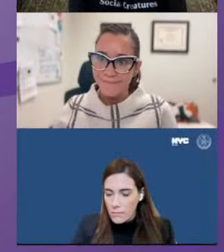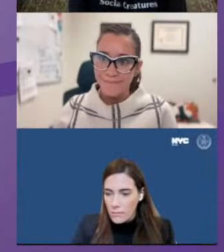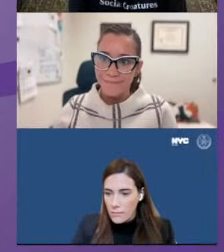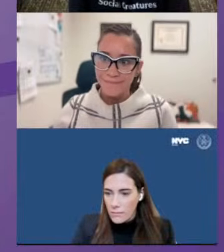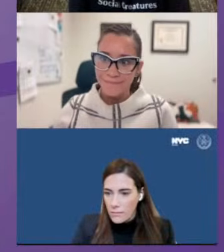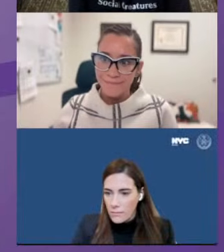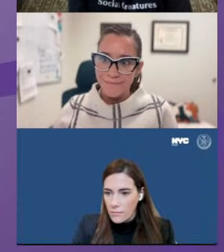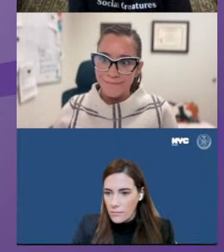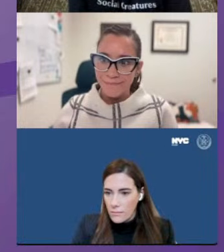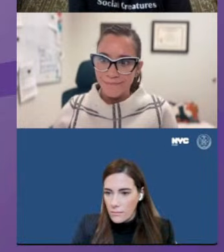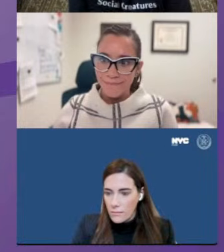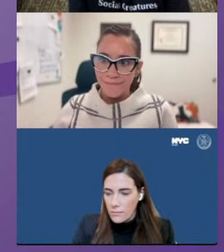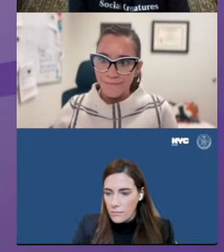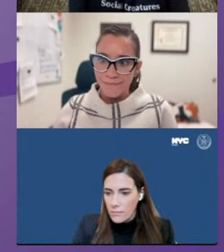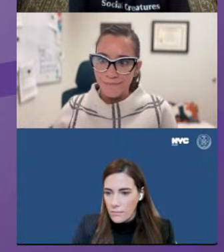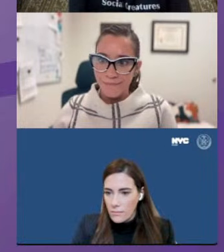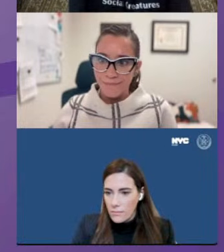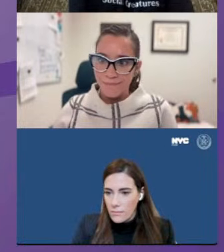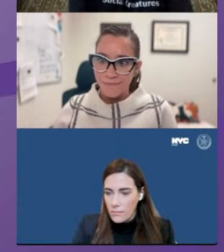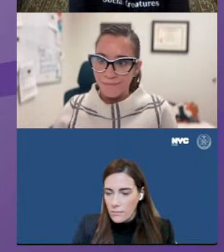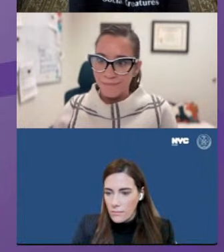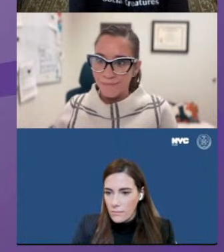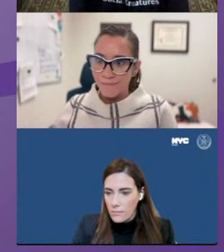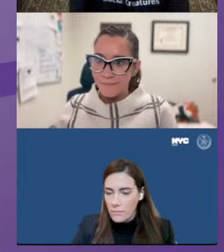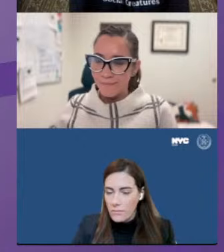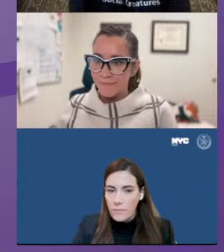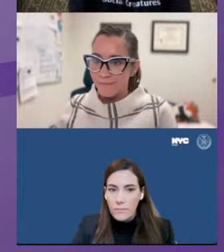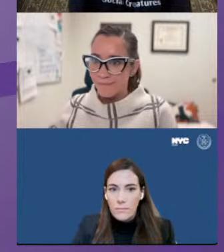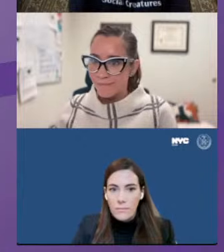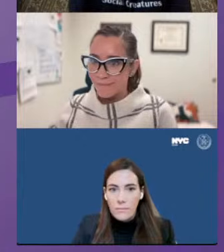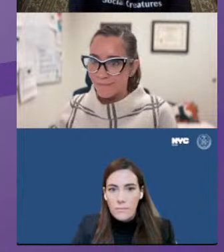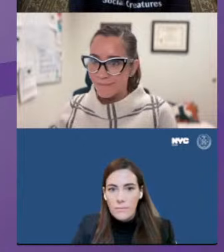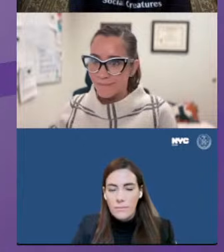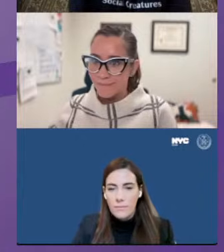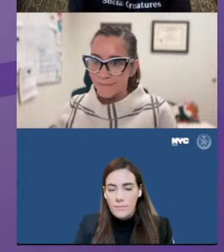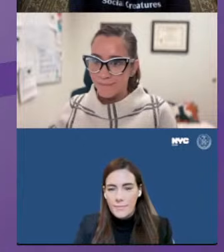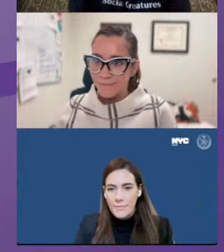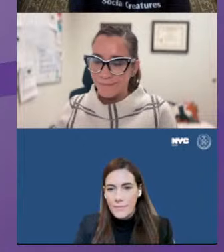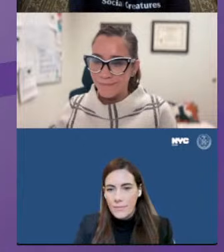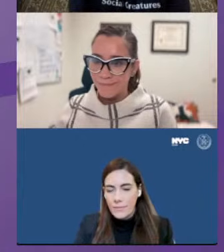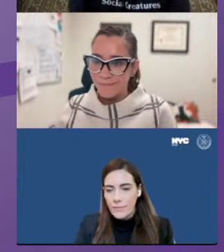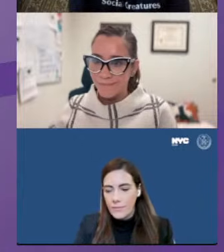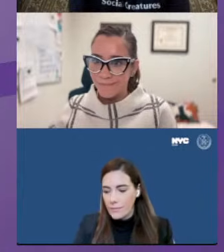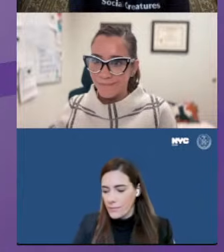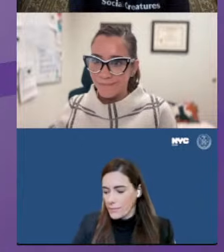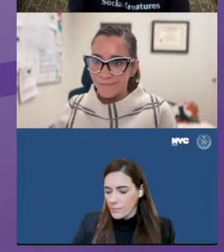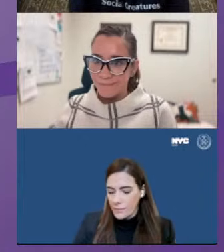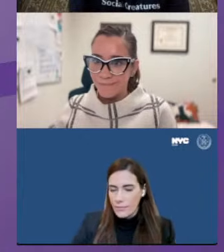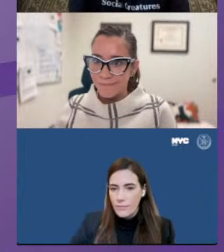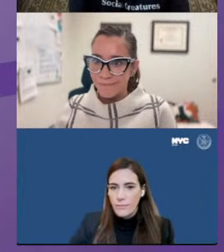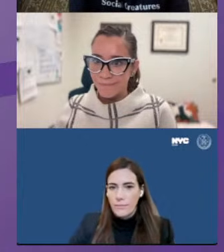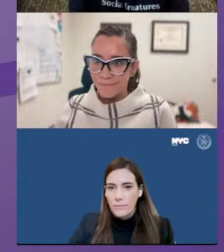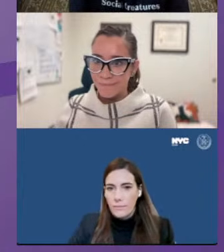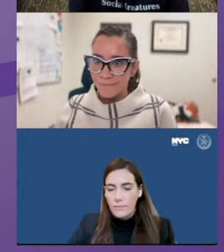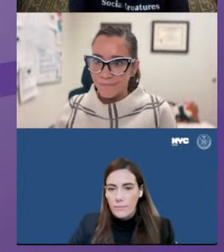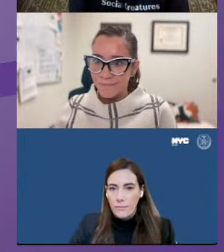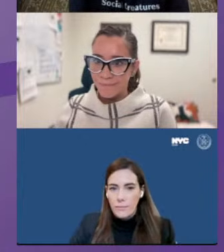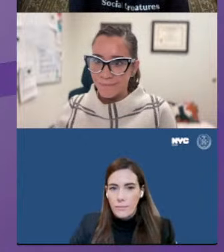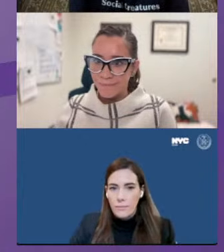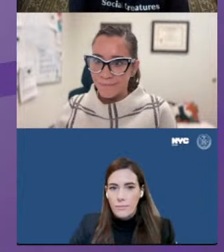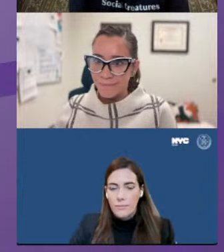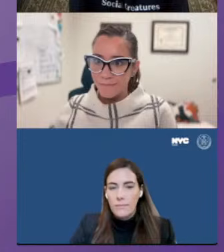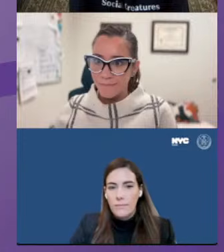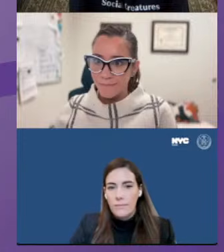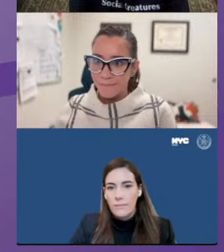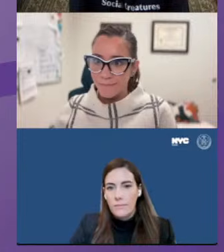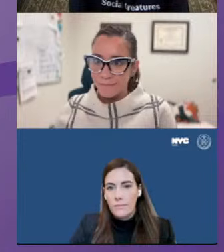as co-director of the Clinical and Translational Research Core within the Johns Hopkins Brain Health Program in the Department of